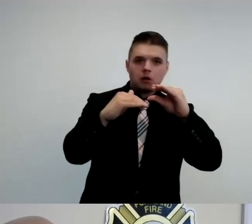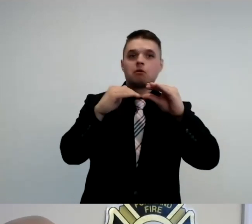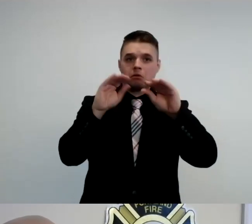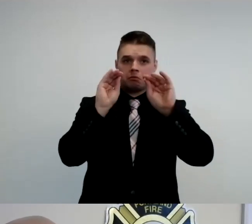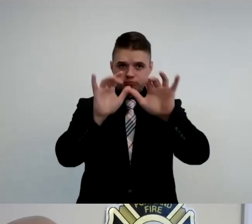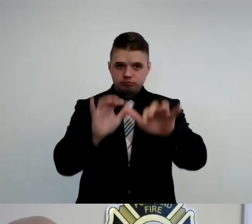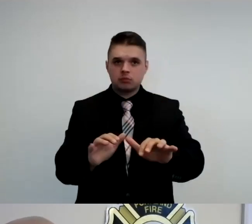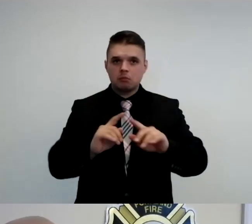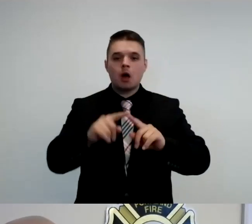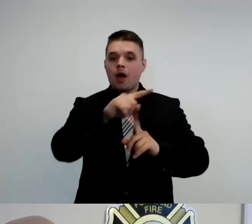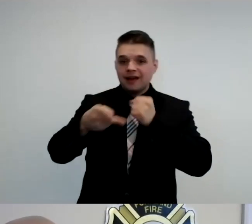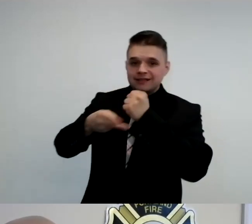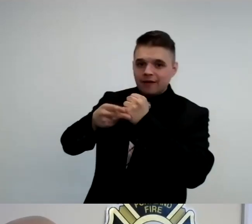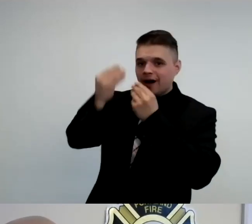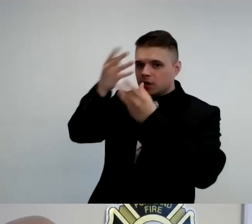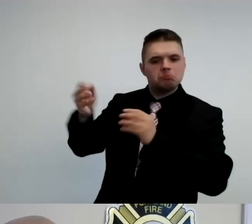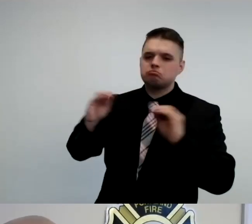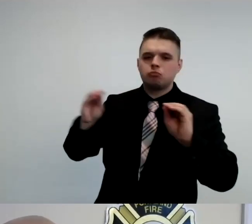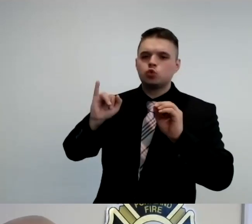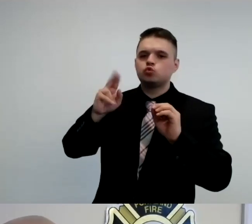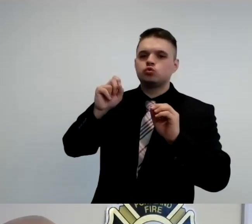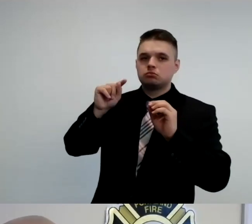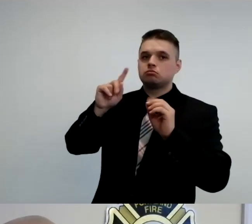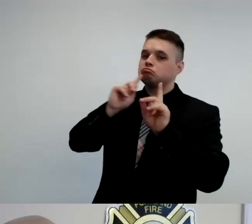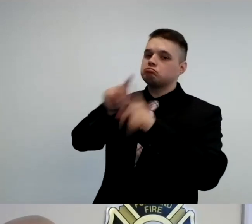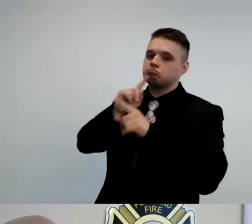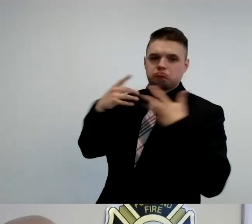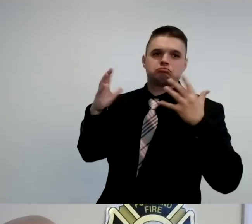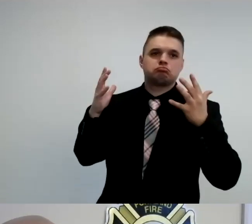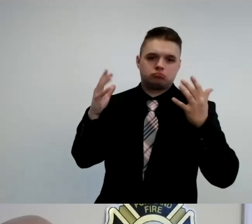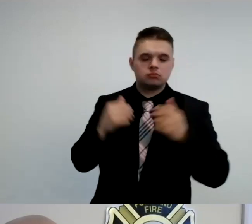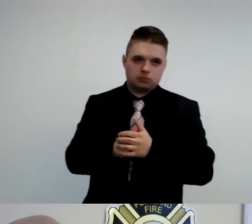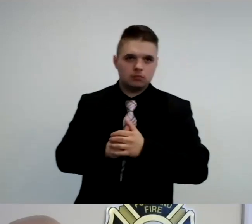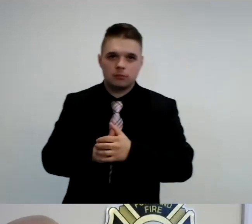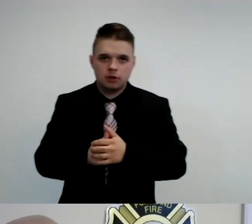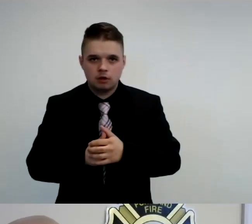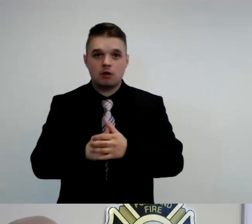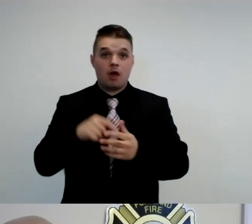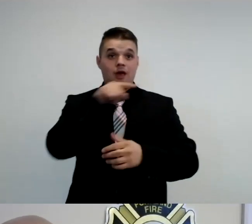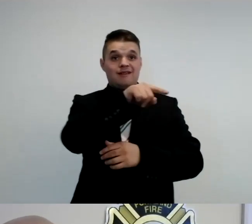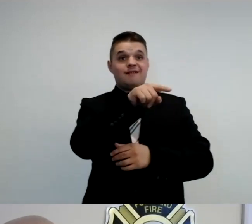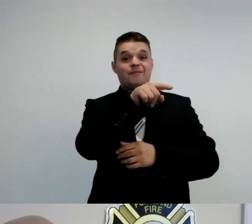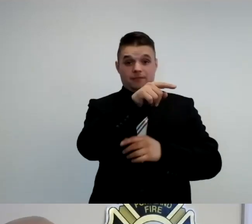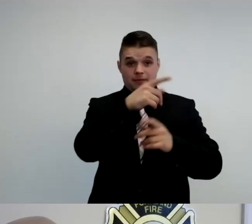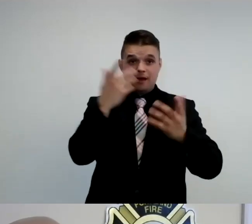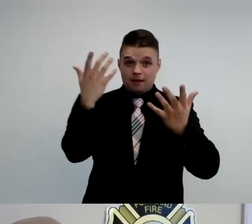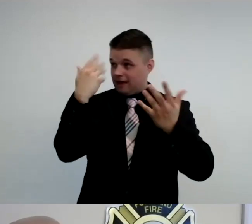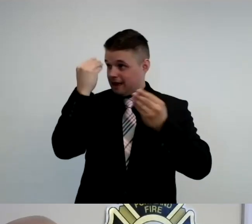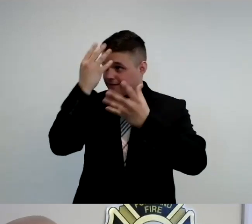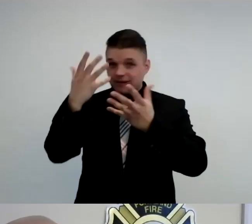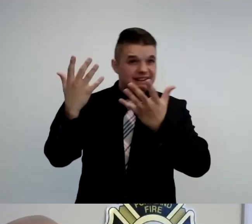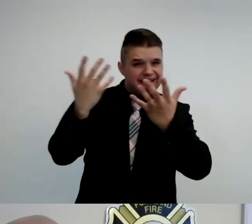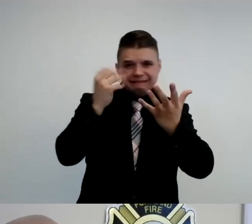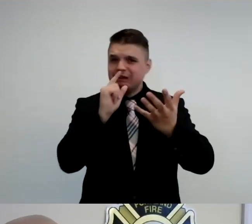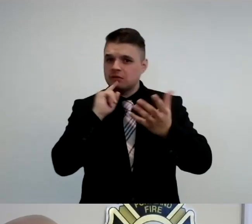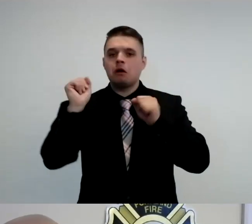data itself is usable for us at the well, I guess actually